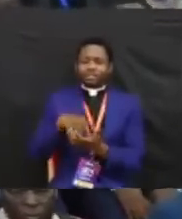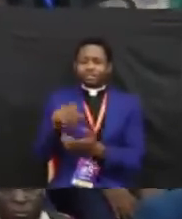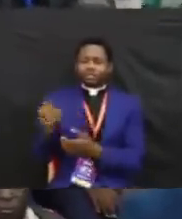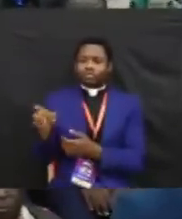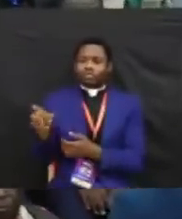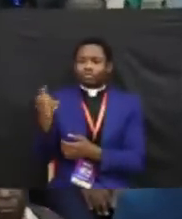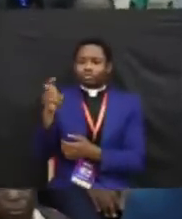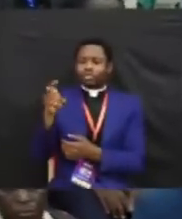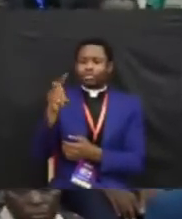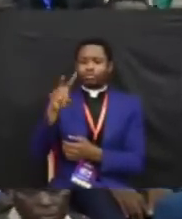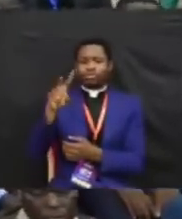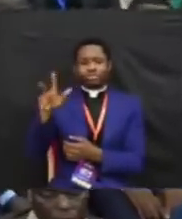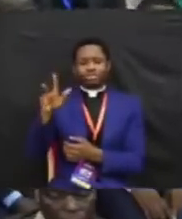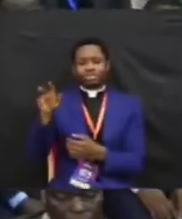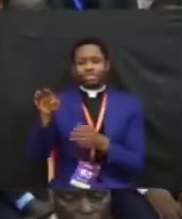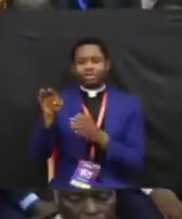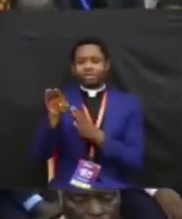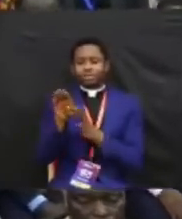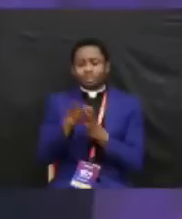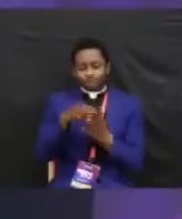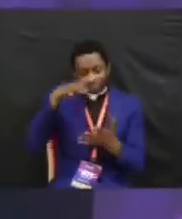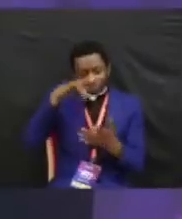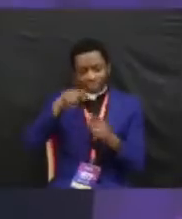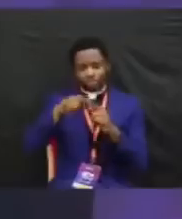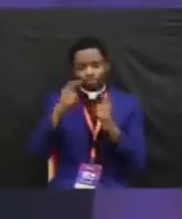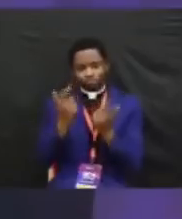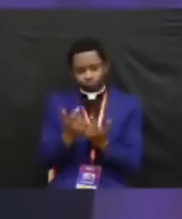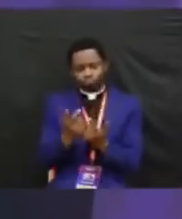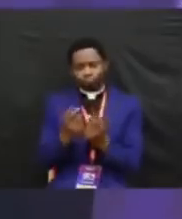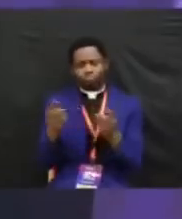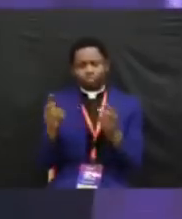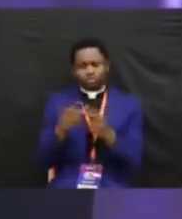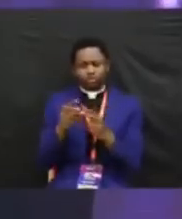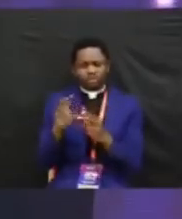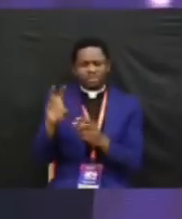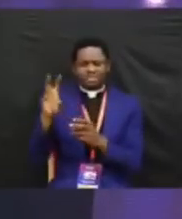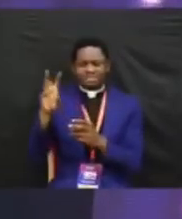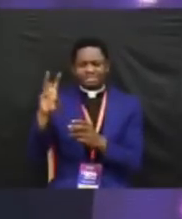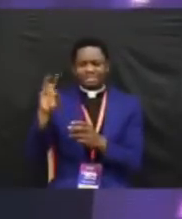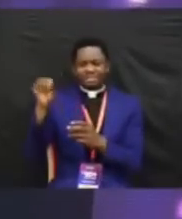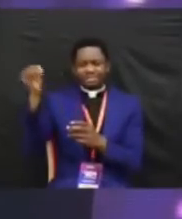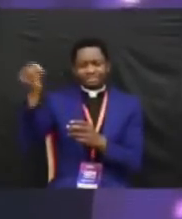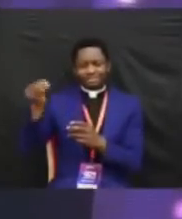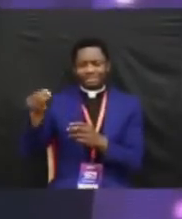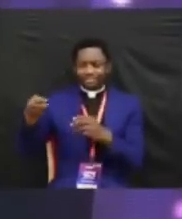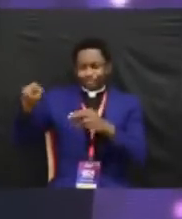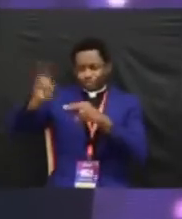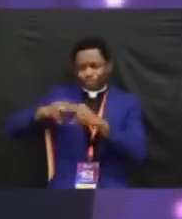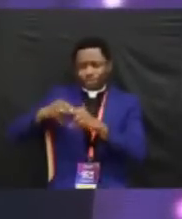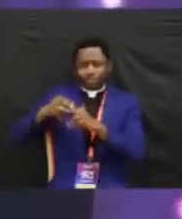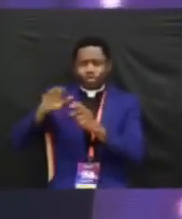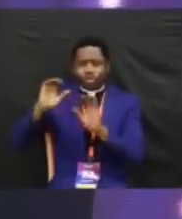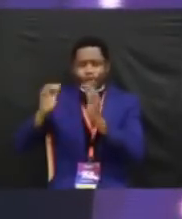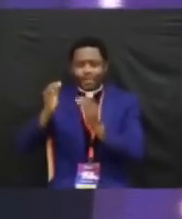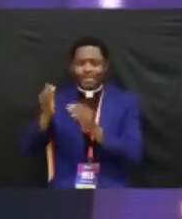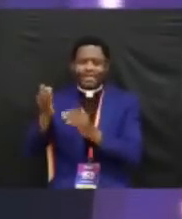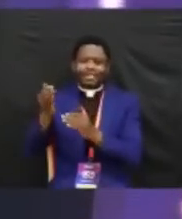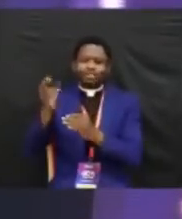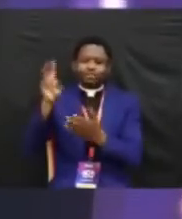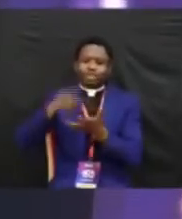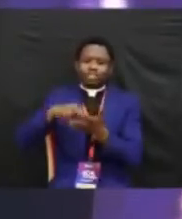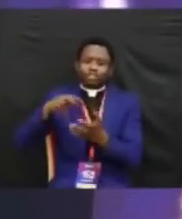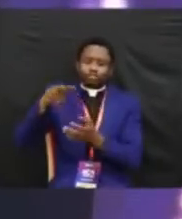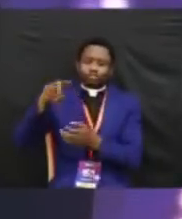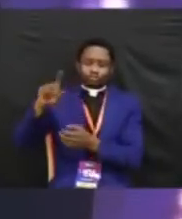Bible study groups in Ghana, a 6% increase over the 2021s. New converts and new member